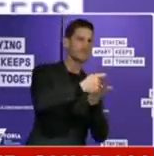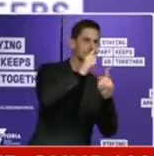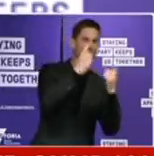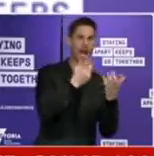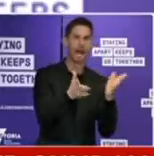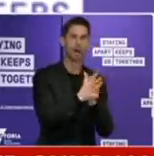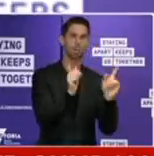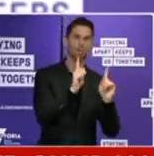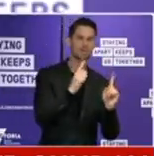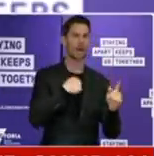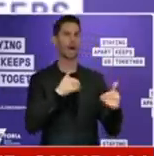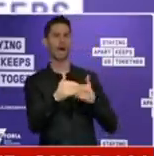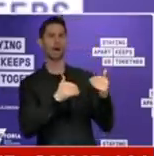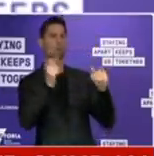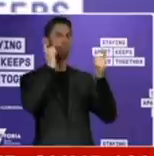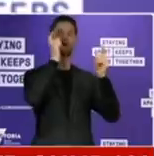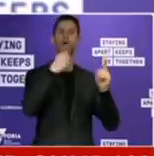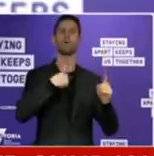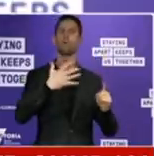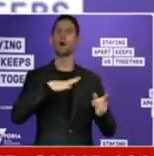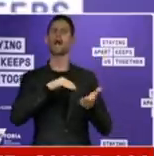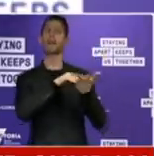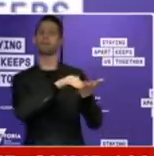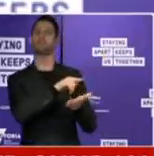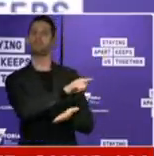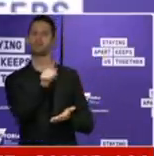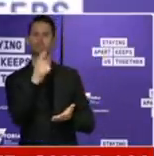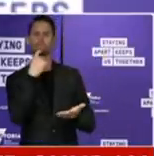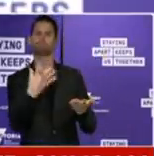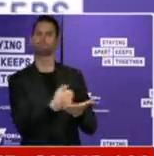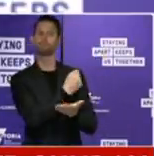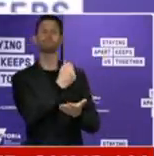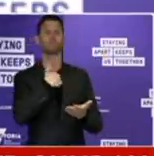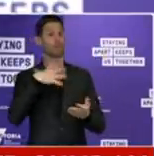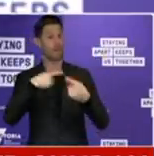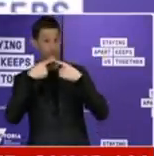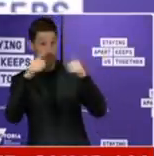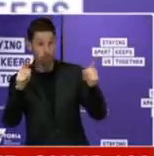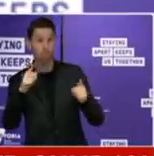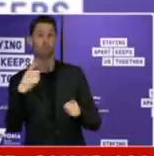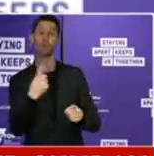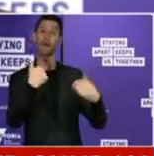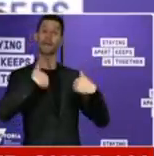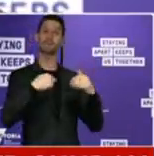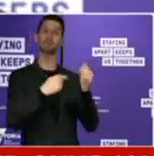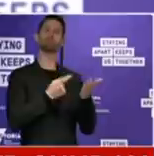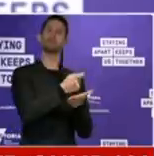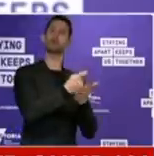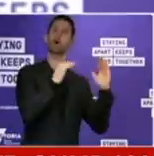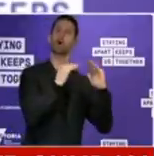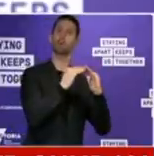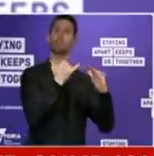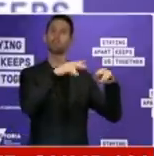we've decided to announce that we're ensuring greater certainty and security for residential tenants and